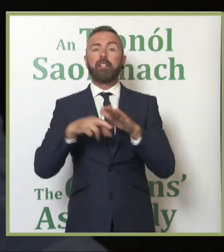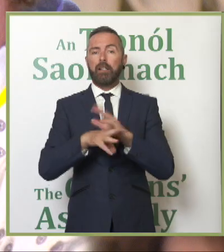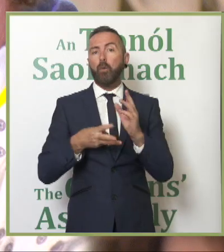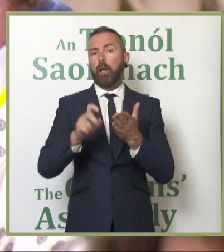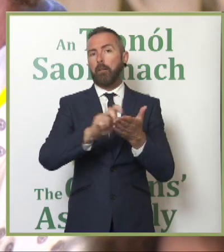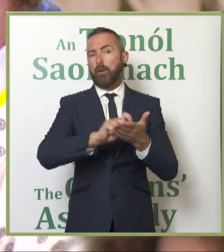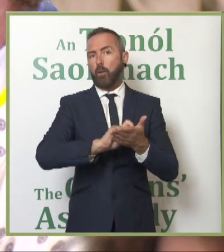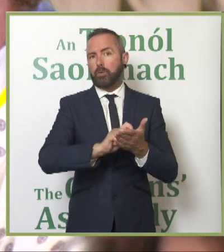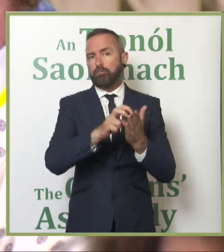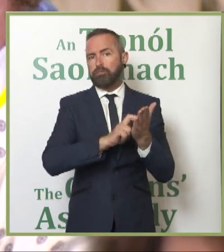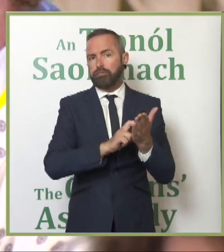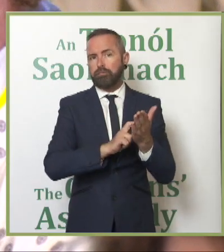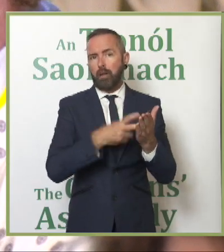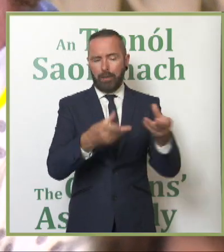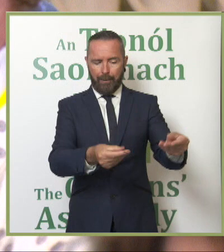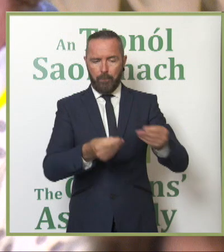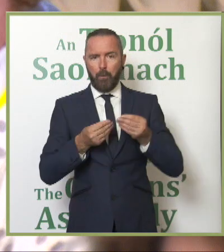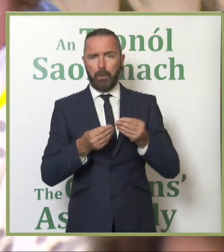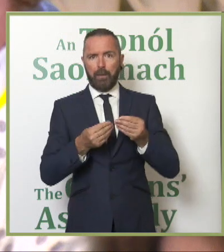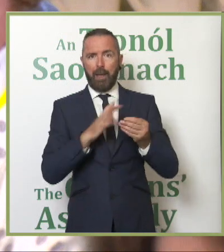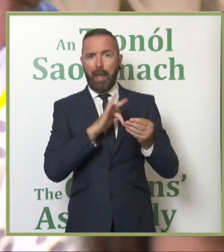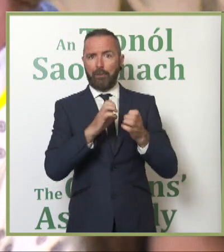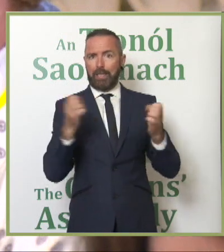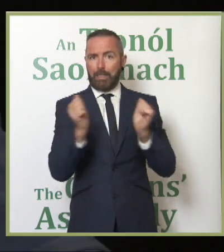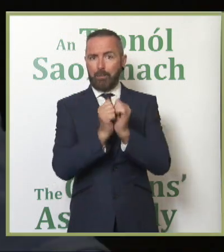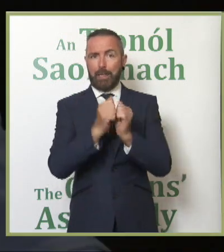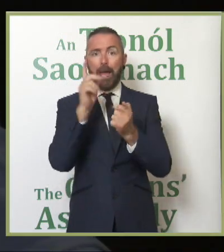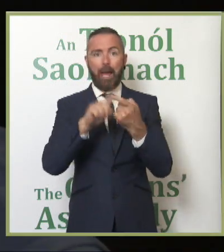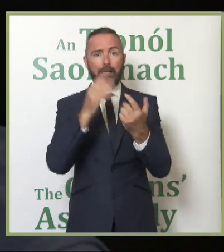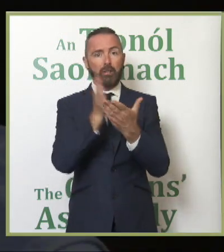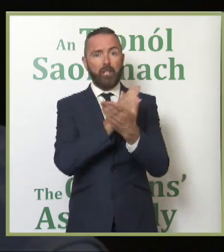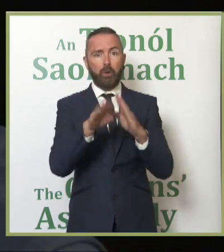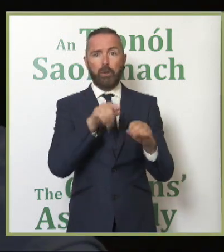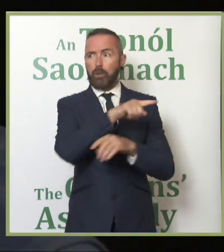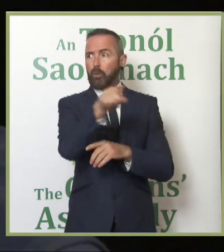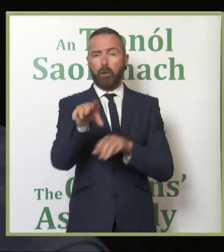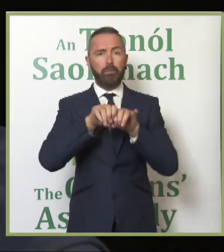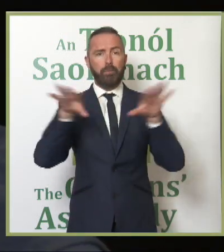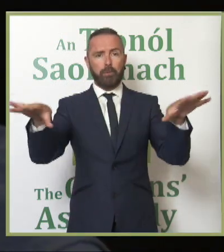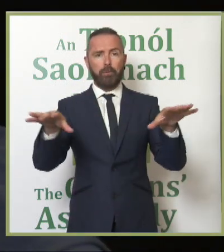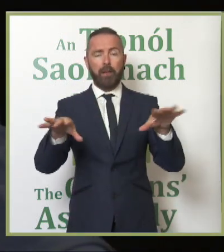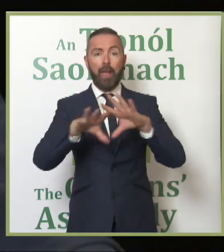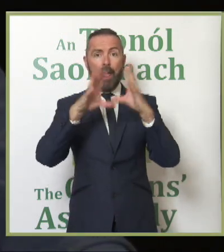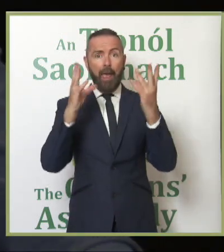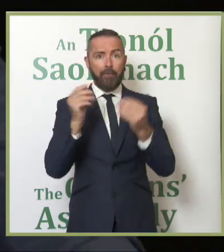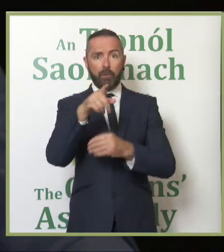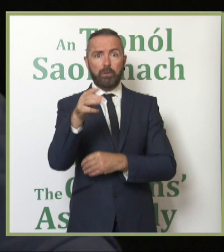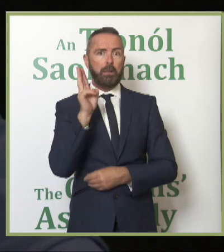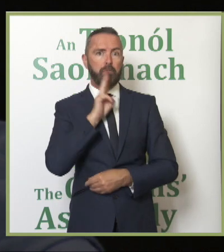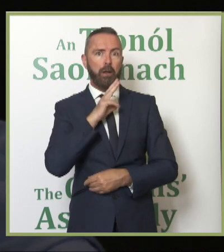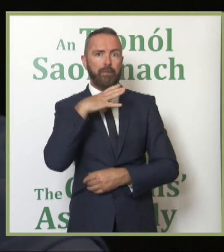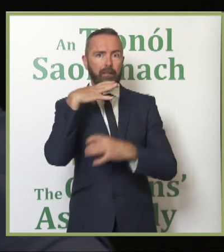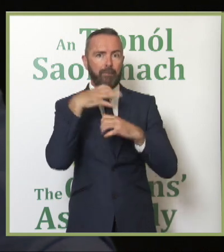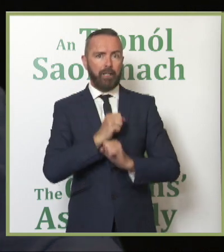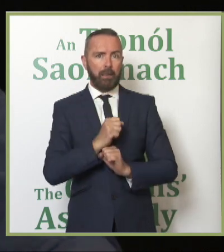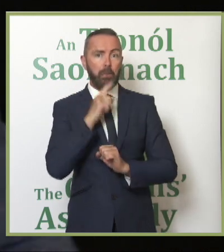of that notes from each meeting and we will share it with you. So everything you say, while it's private and confidential, it's also being recorded so that